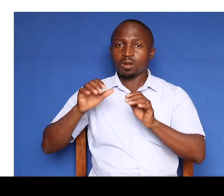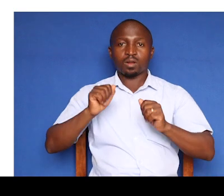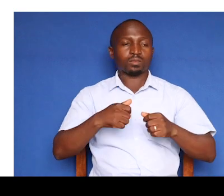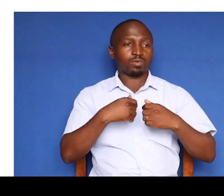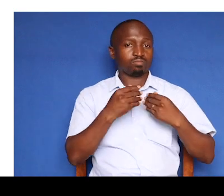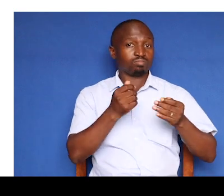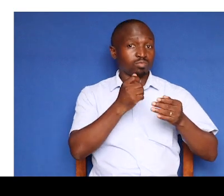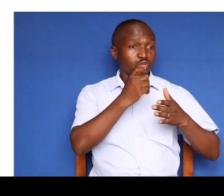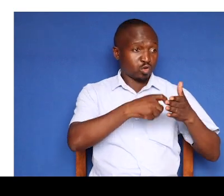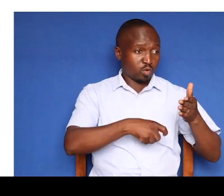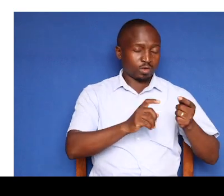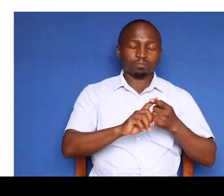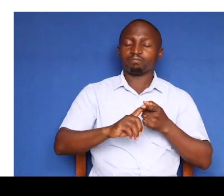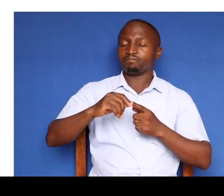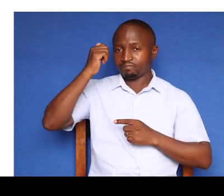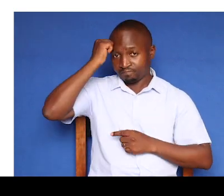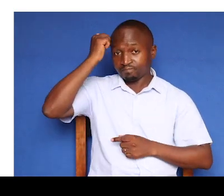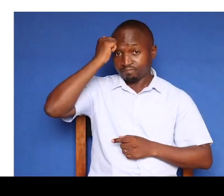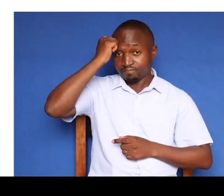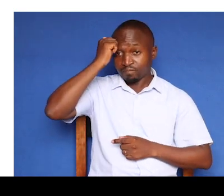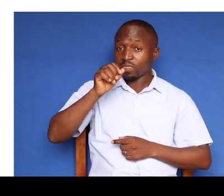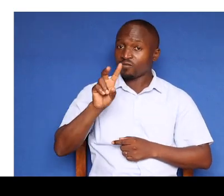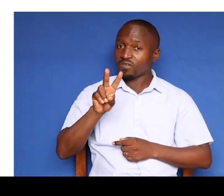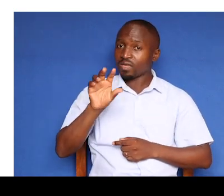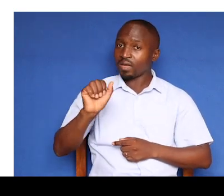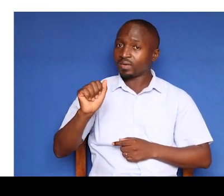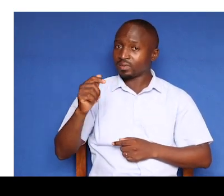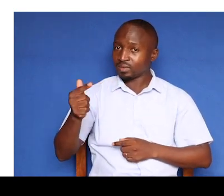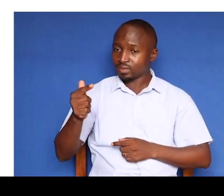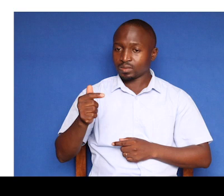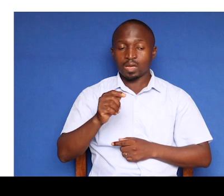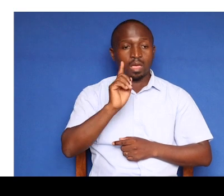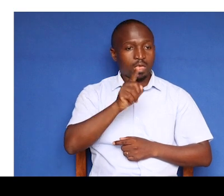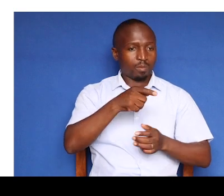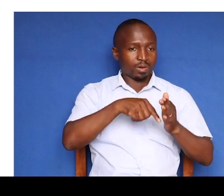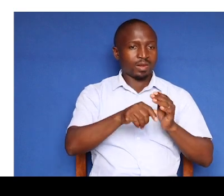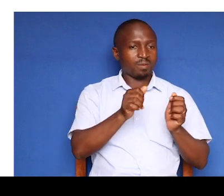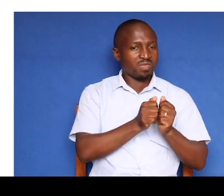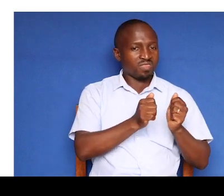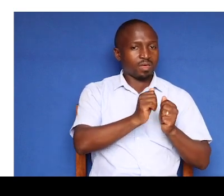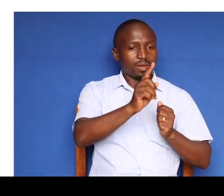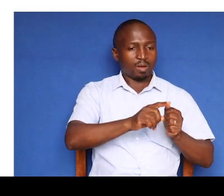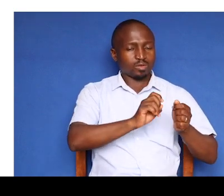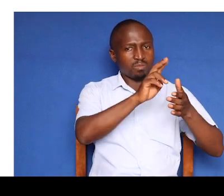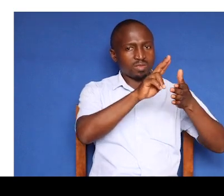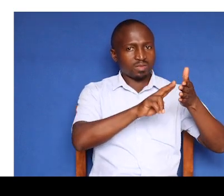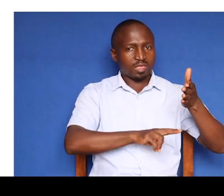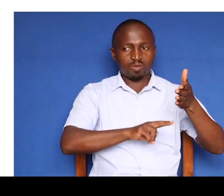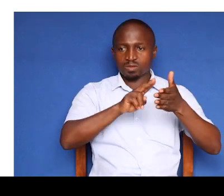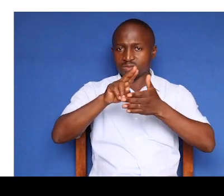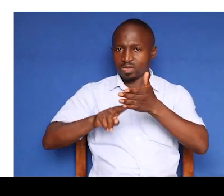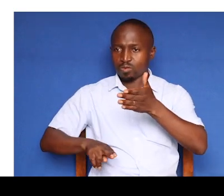Note, VAT is being charged to only registered items for VAT purpose, and not all items